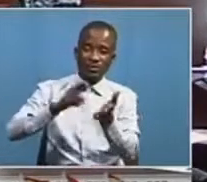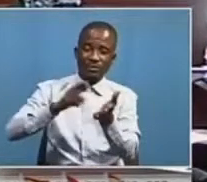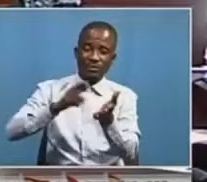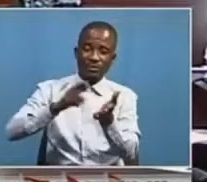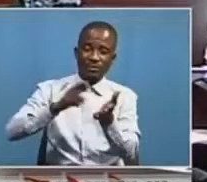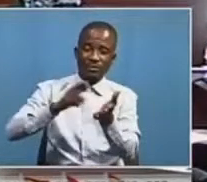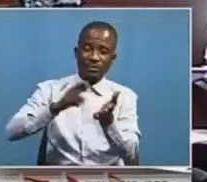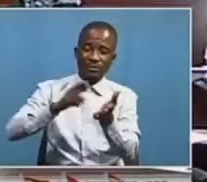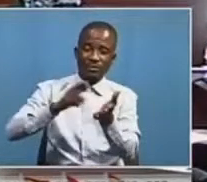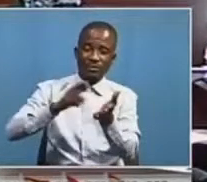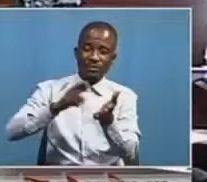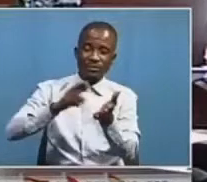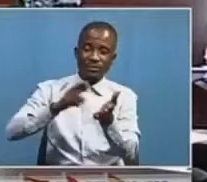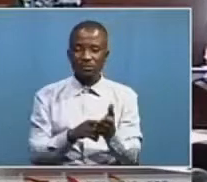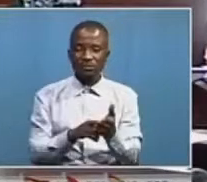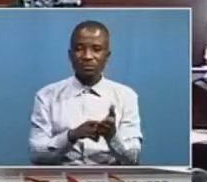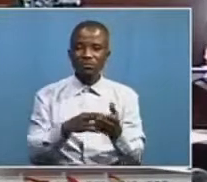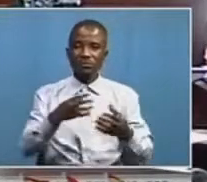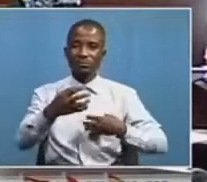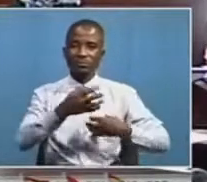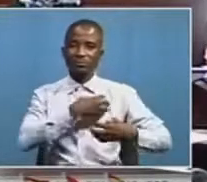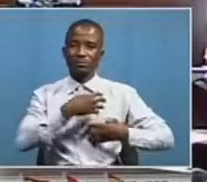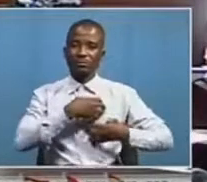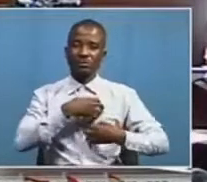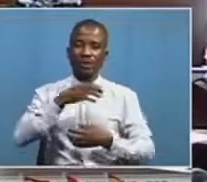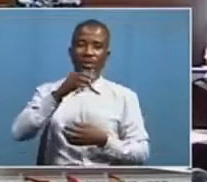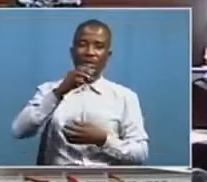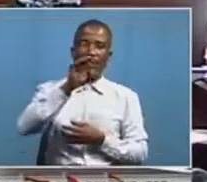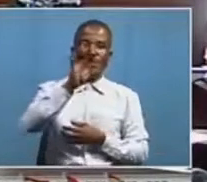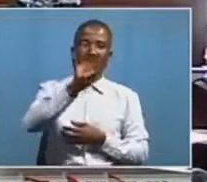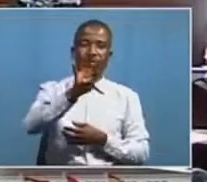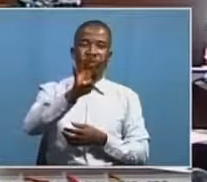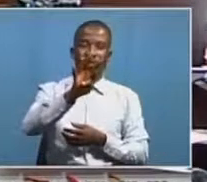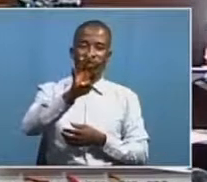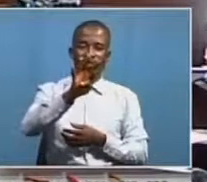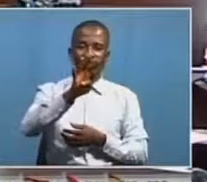13,434,574, the petitioner's percentage will be